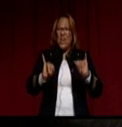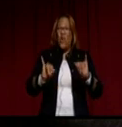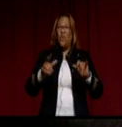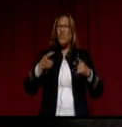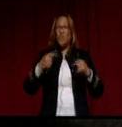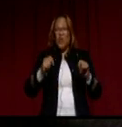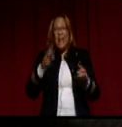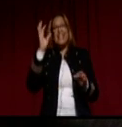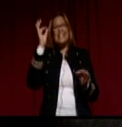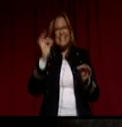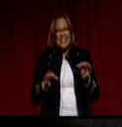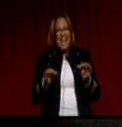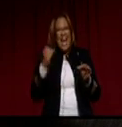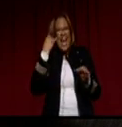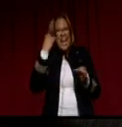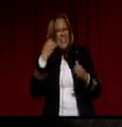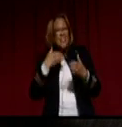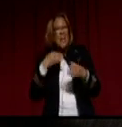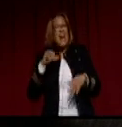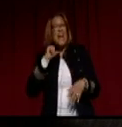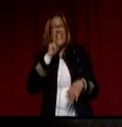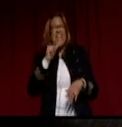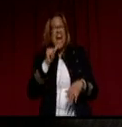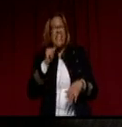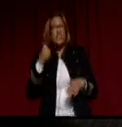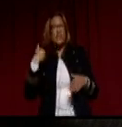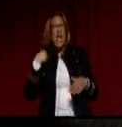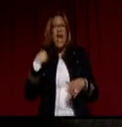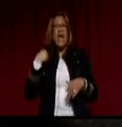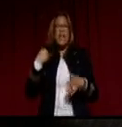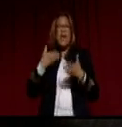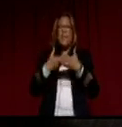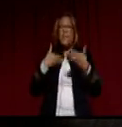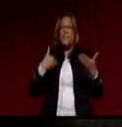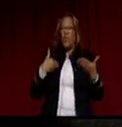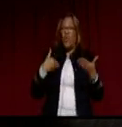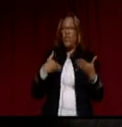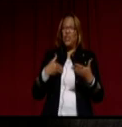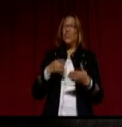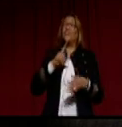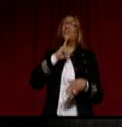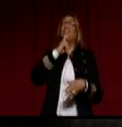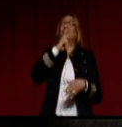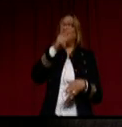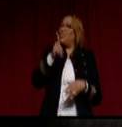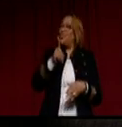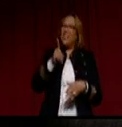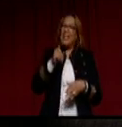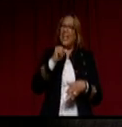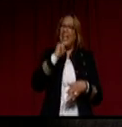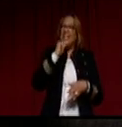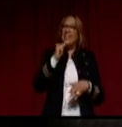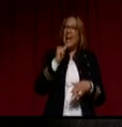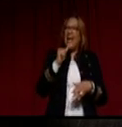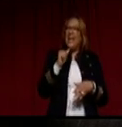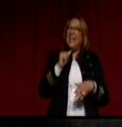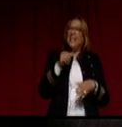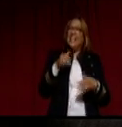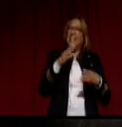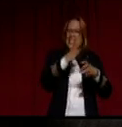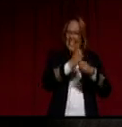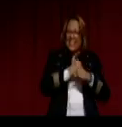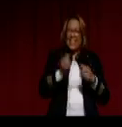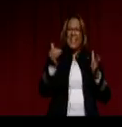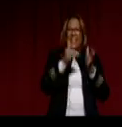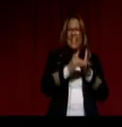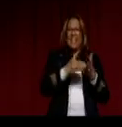not, if you had this before, you cannot absolutely get it again. We don't know, but that's what we're trying to find out. All right, so you